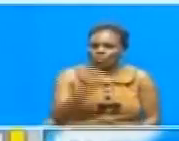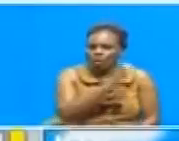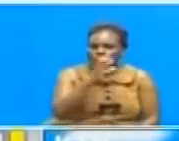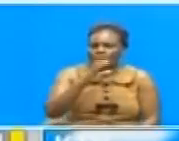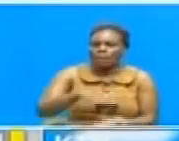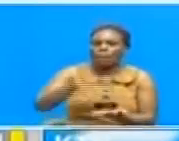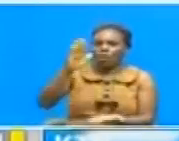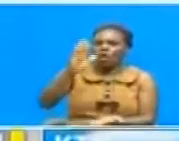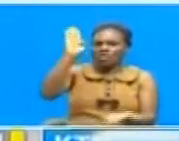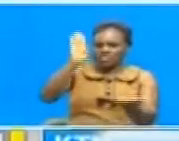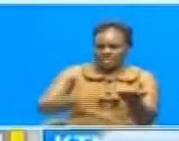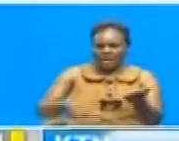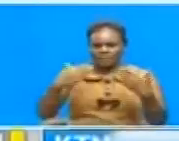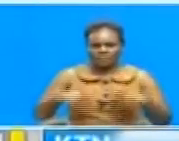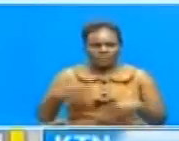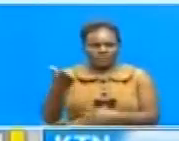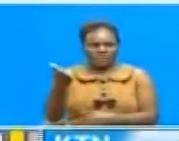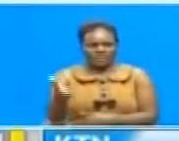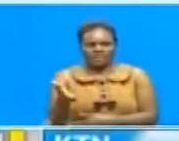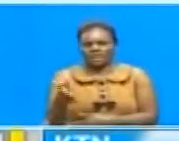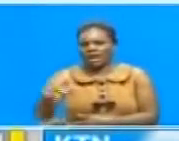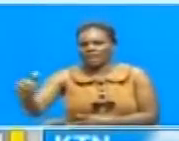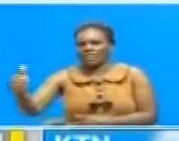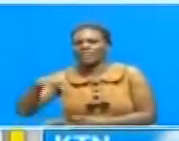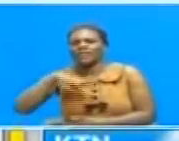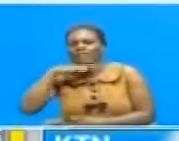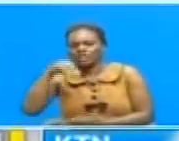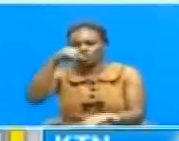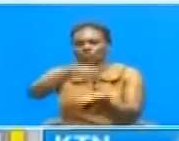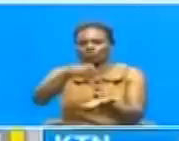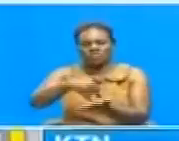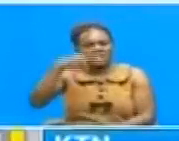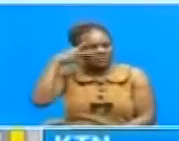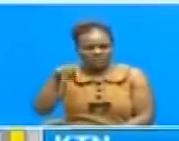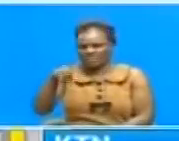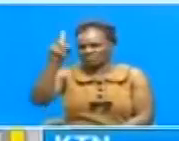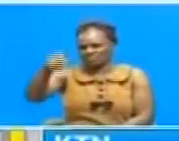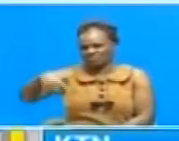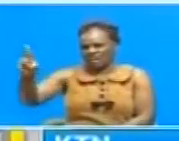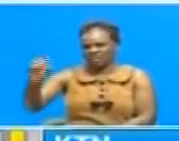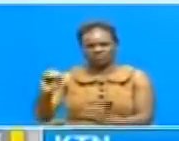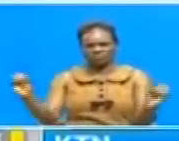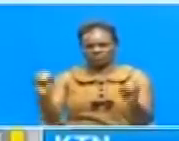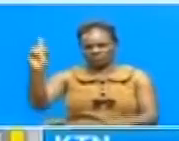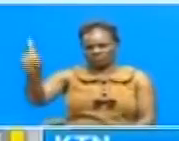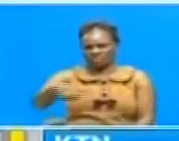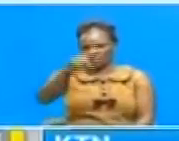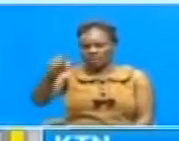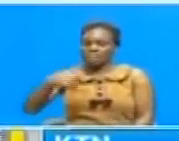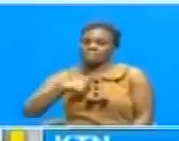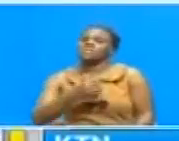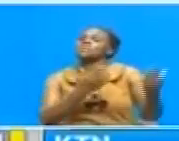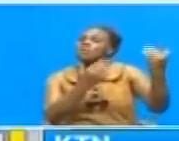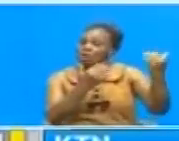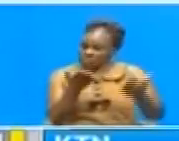more than those of any other threat, including Al-Shabaab, is not right. Mm. So I just hope